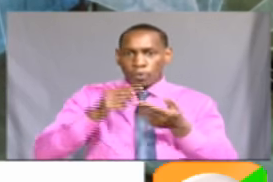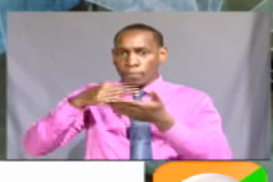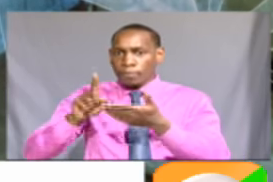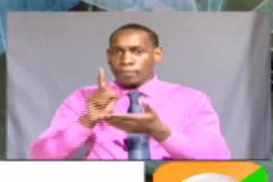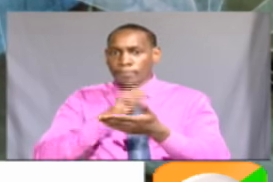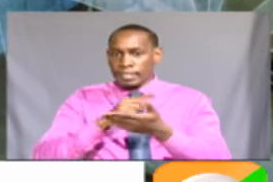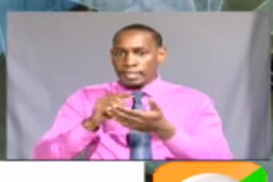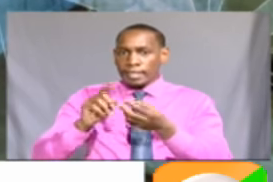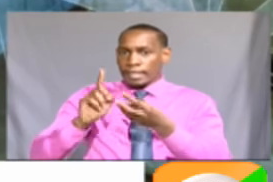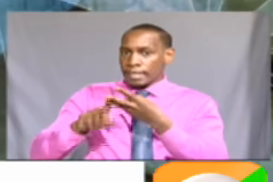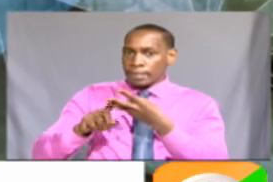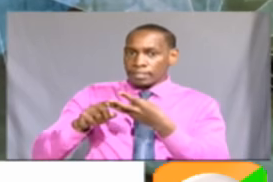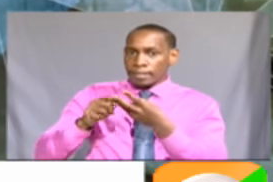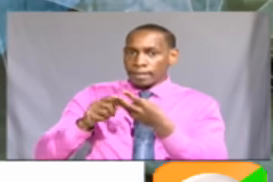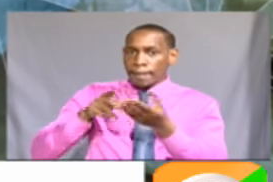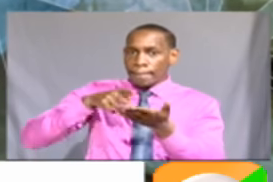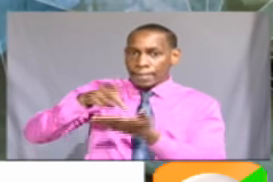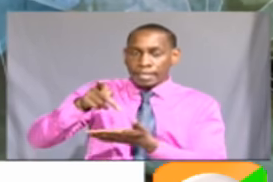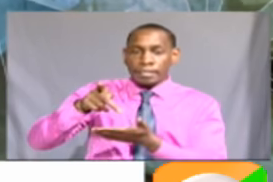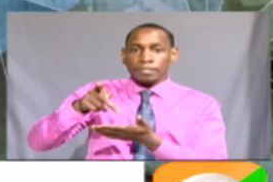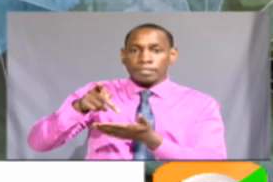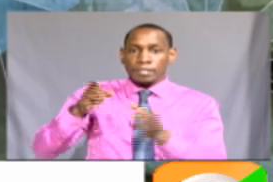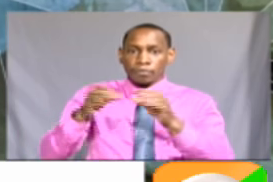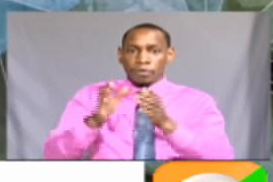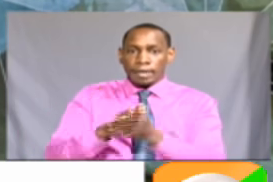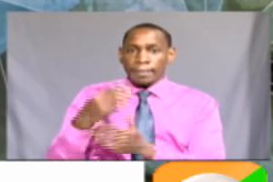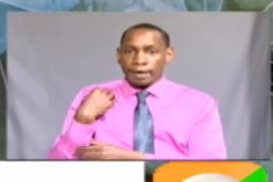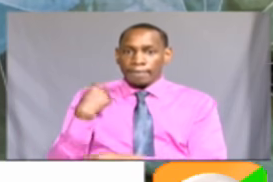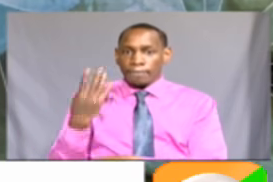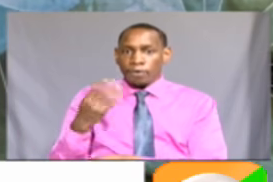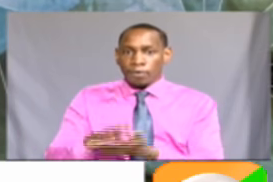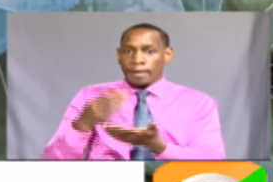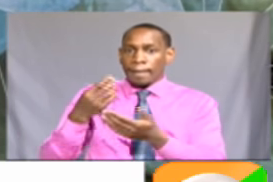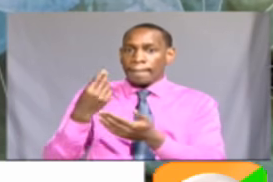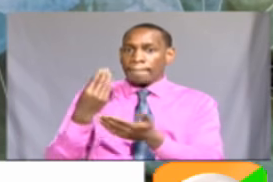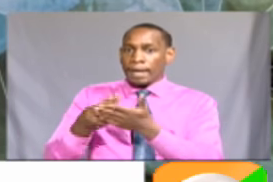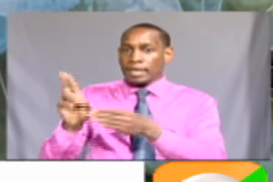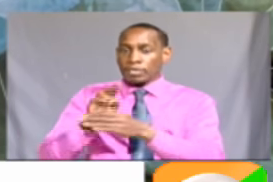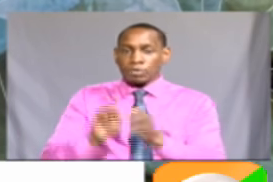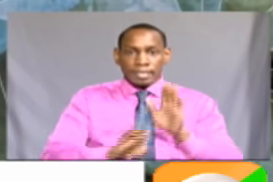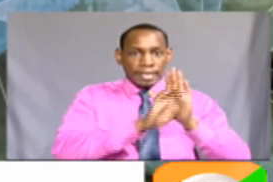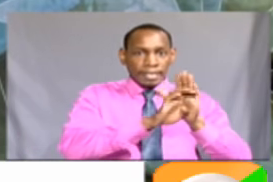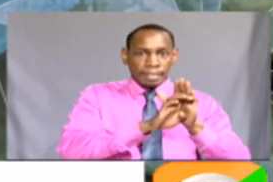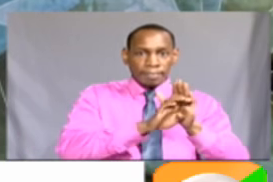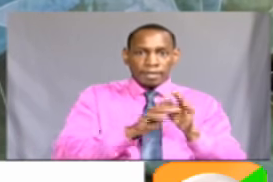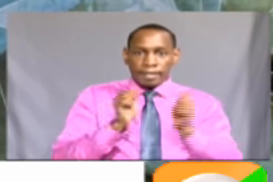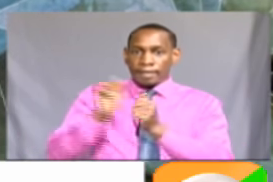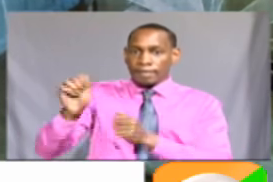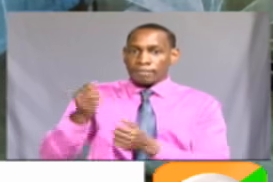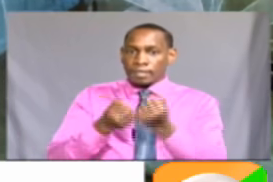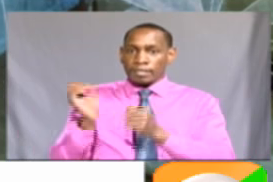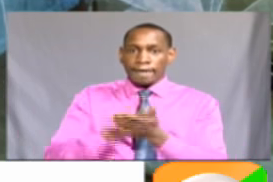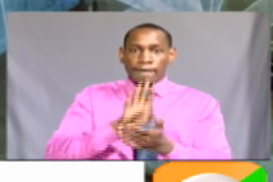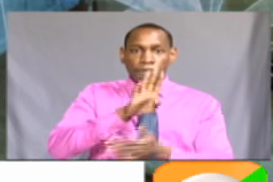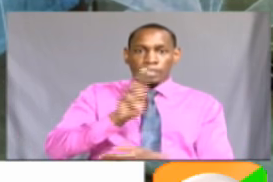approved proposal. Number three, the procuring entity. And number four, the funds used. For example, leasing of 15 ambulances,